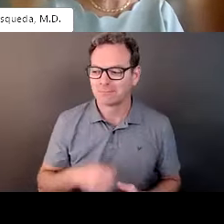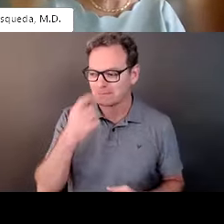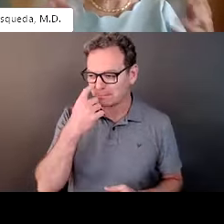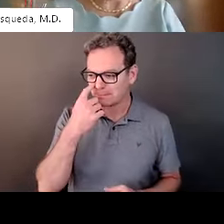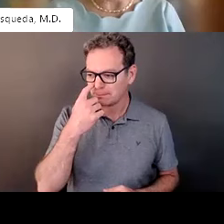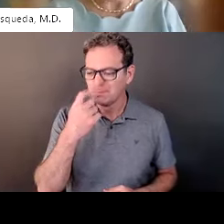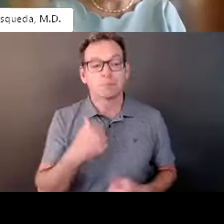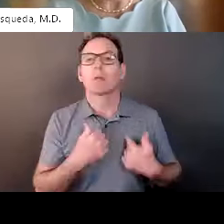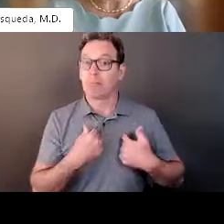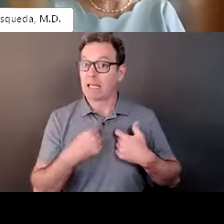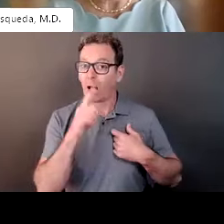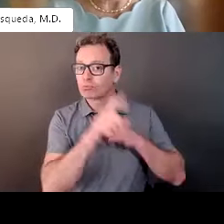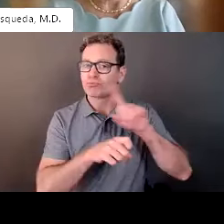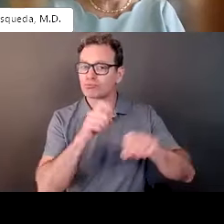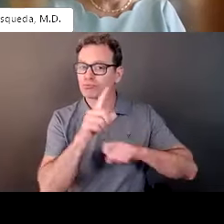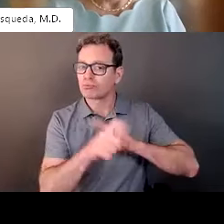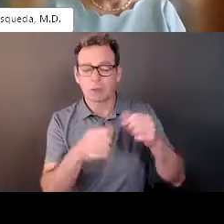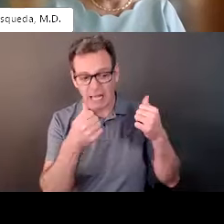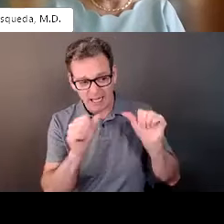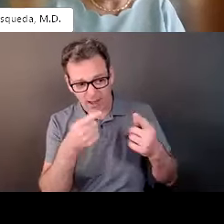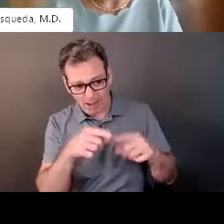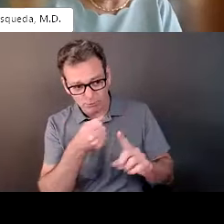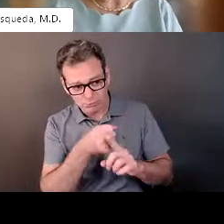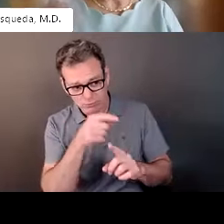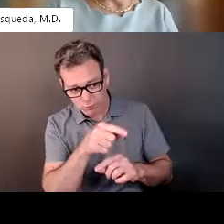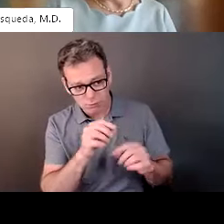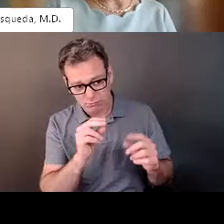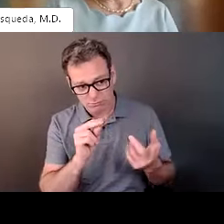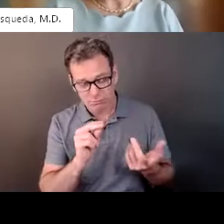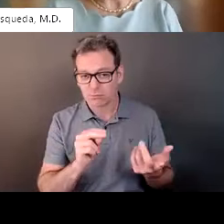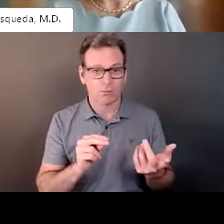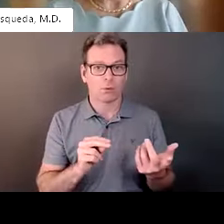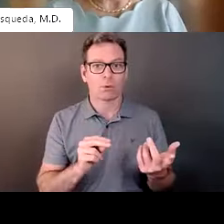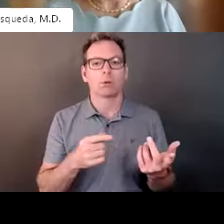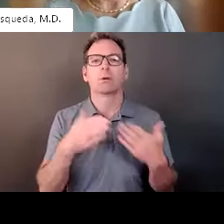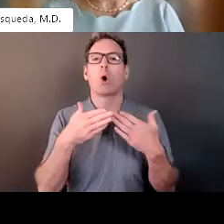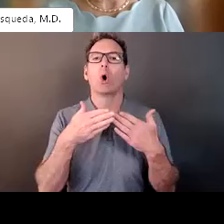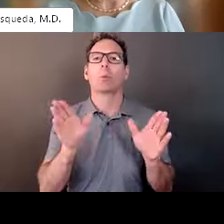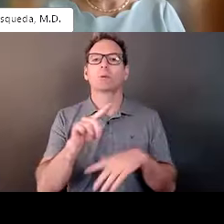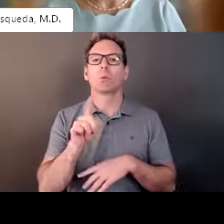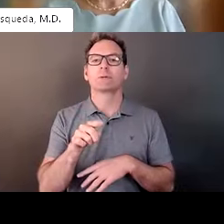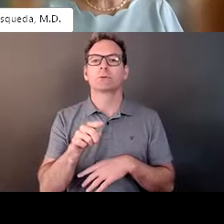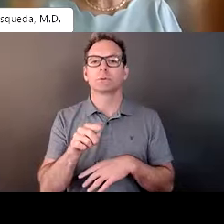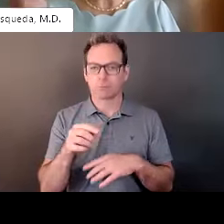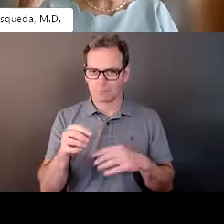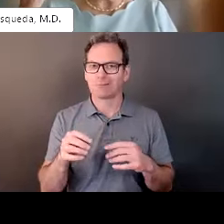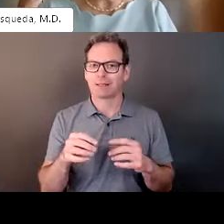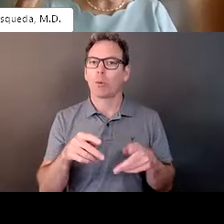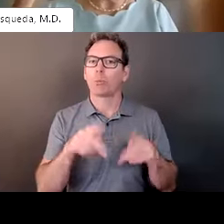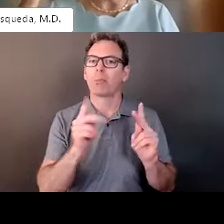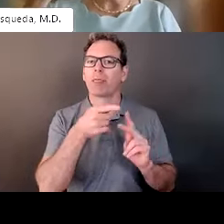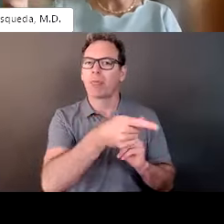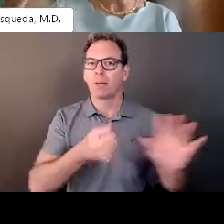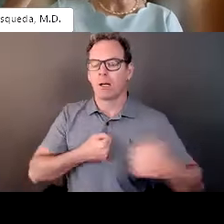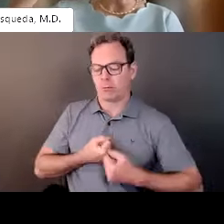when I ask those sorts of open-ended questions, because it's just opening it up and giving them permission. And what I need to